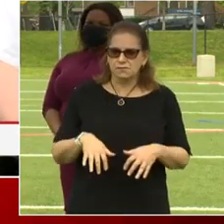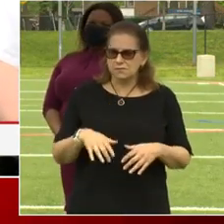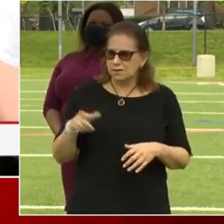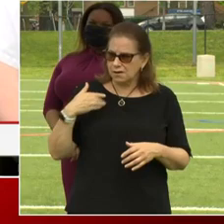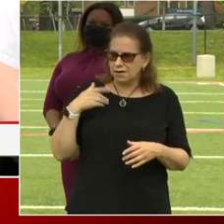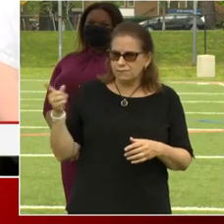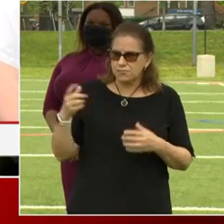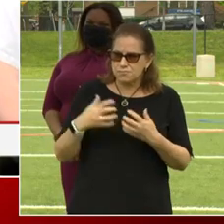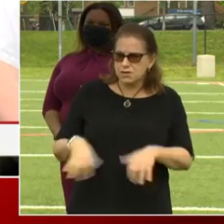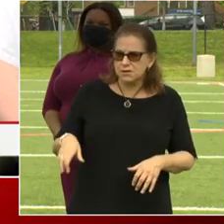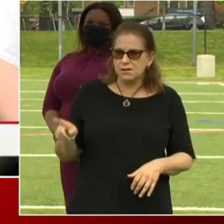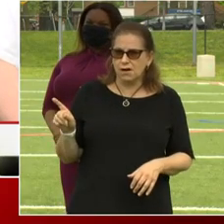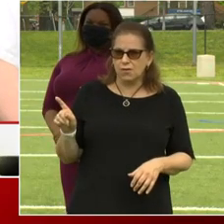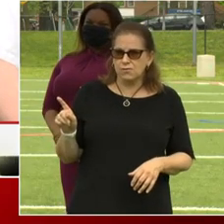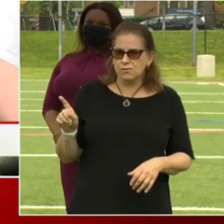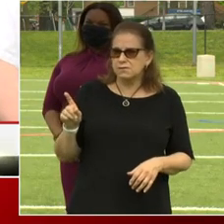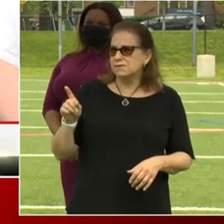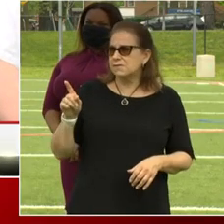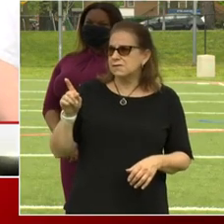be some